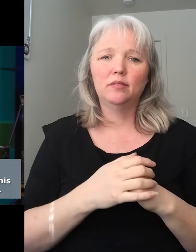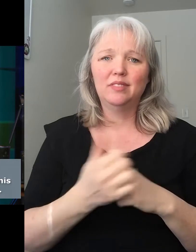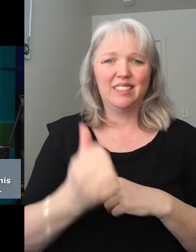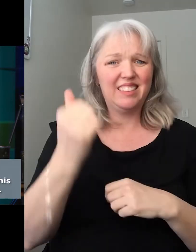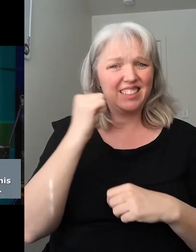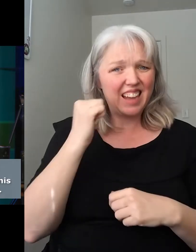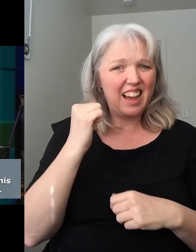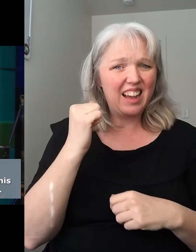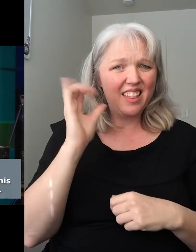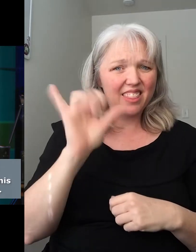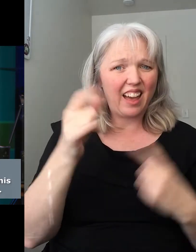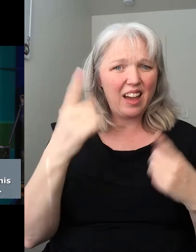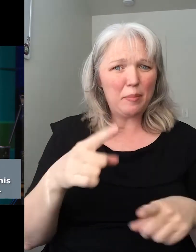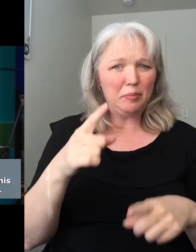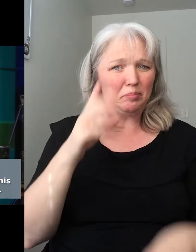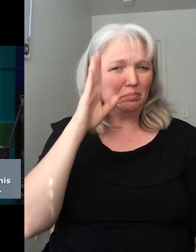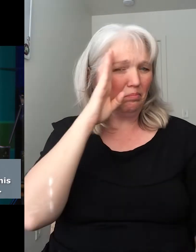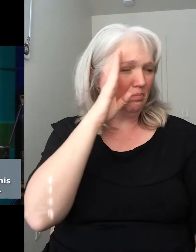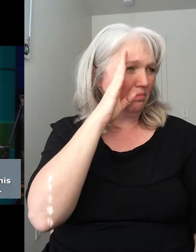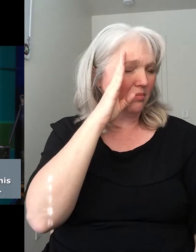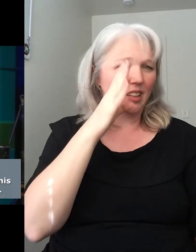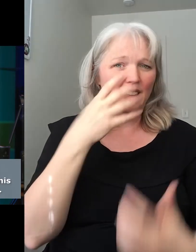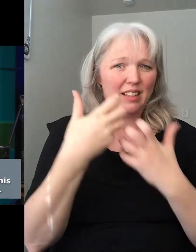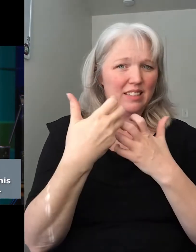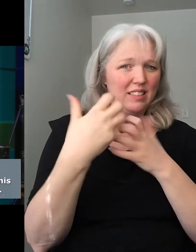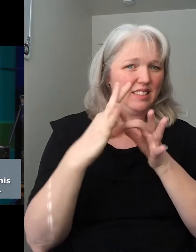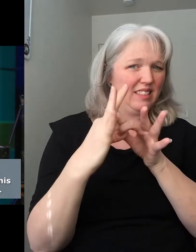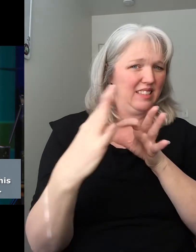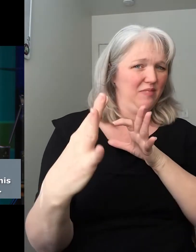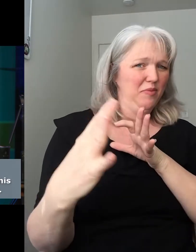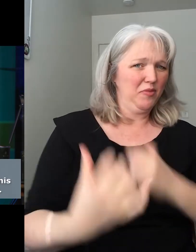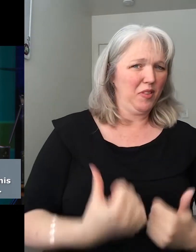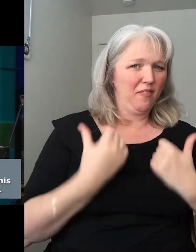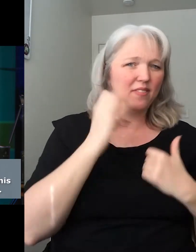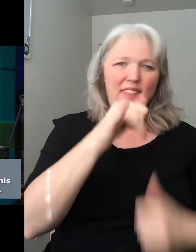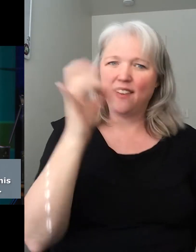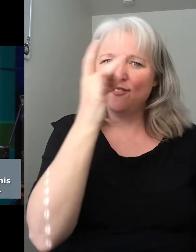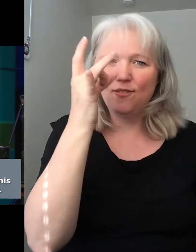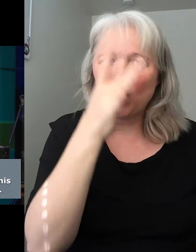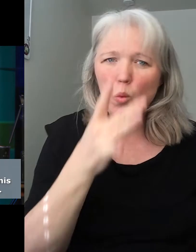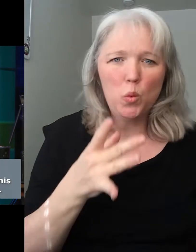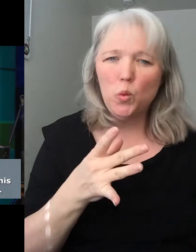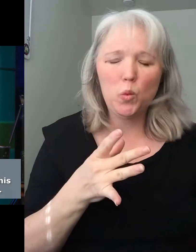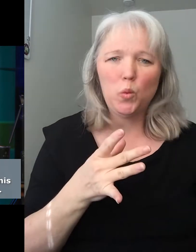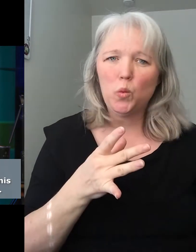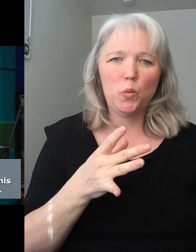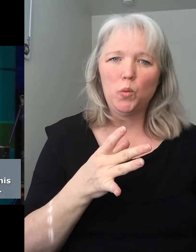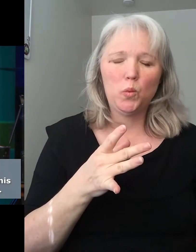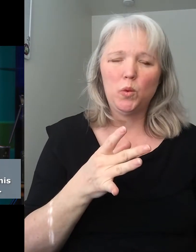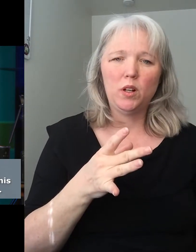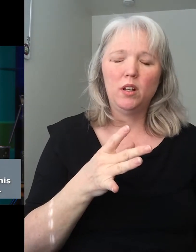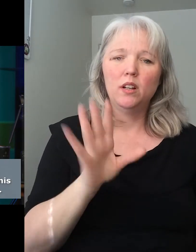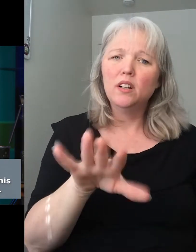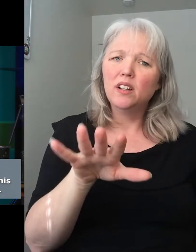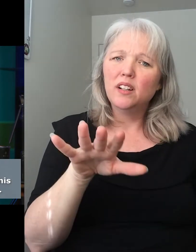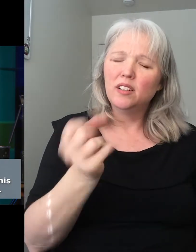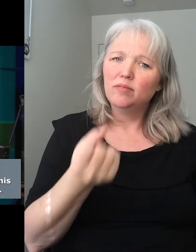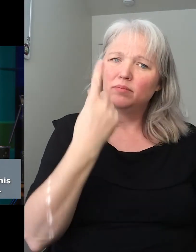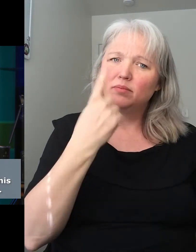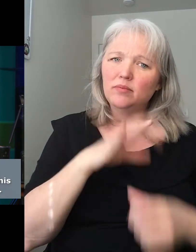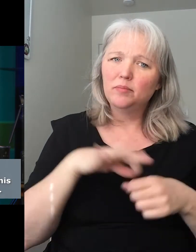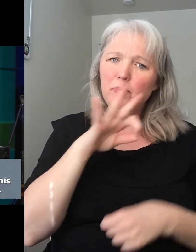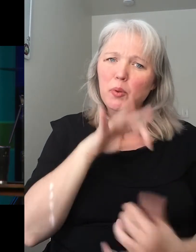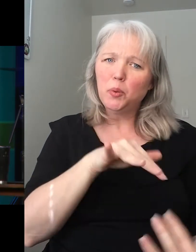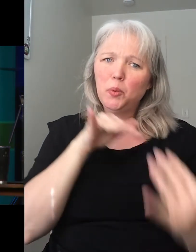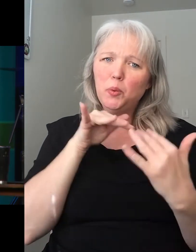to deny that that's going on and to separate it from your life is foolishness. You see, there's a